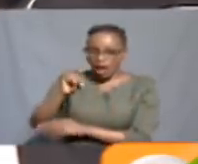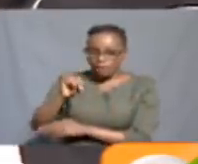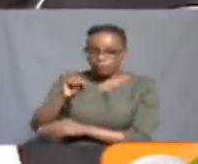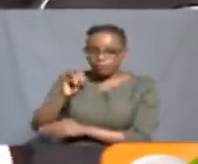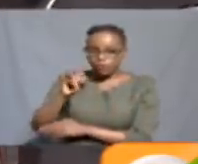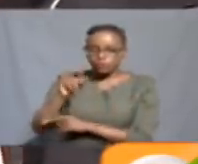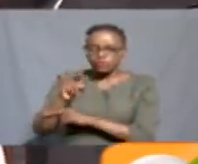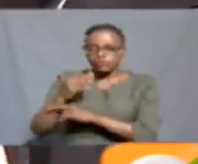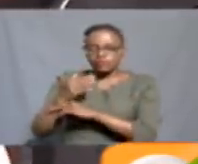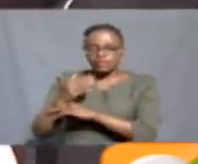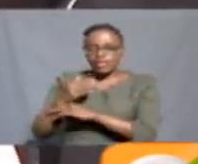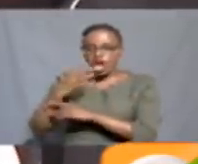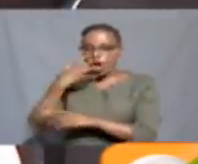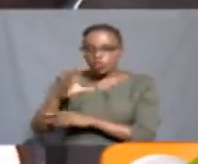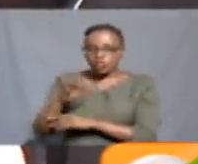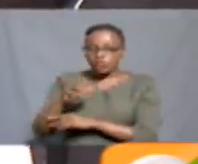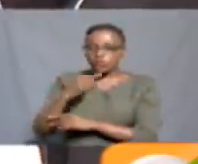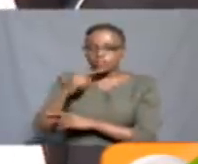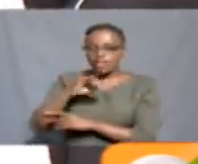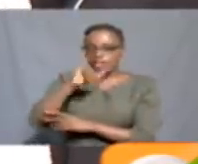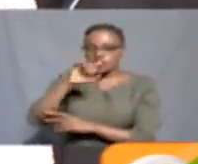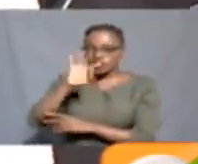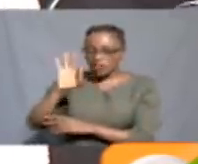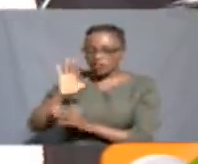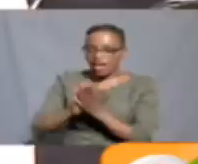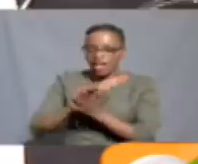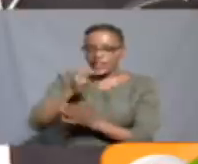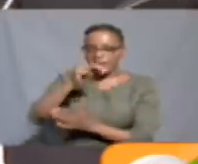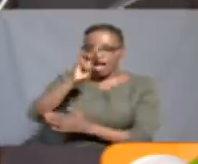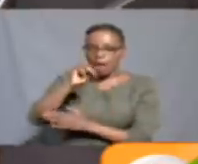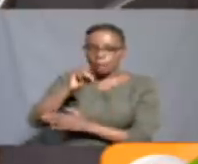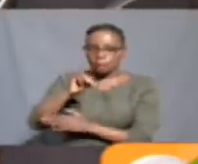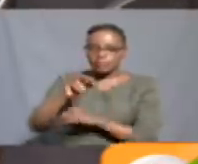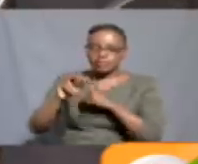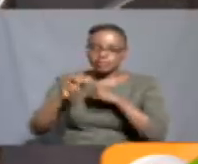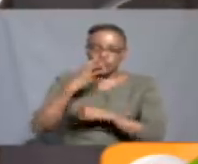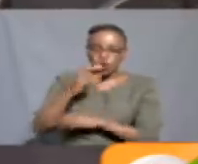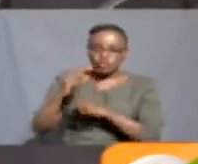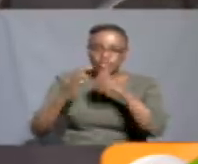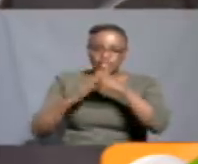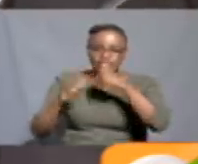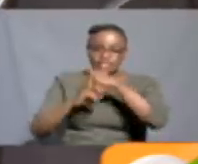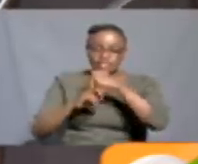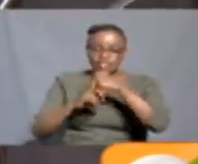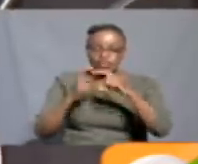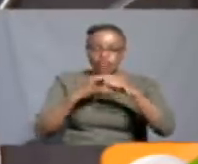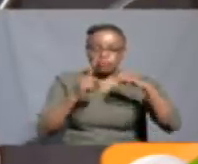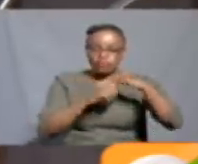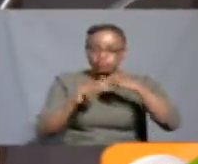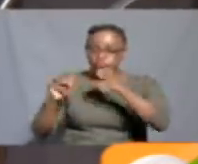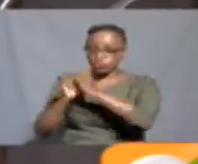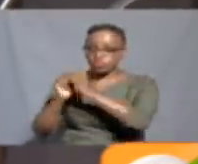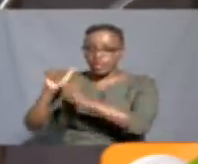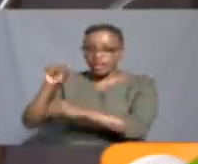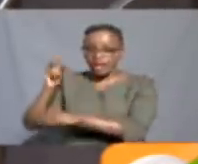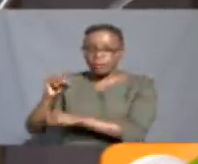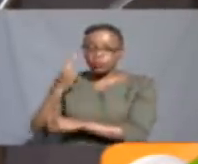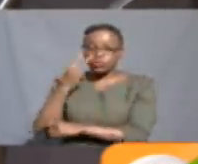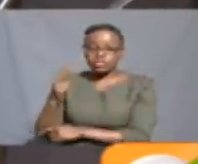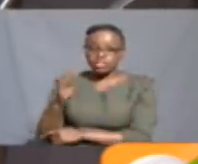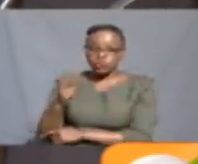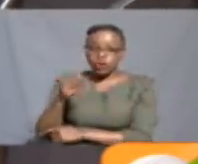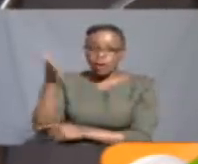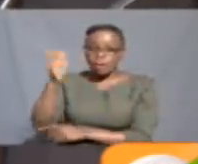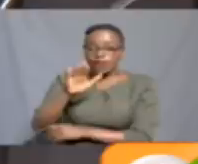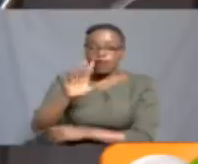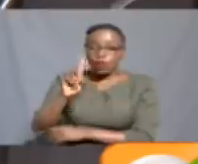breakfast show in all of Africa. We call it Jeff and Hamo on Heart, 6 a.m. to 10 a.m. on Heart 96. And we'll see you back